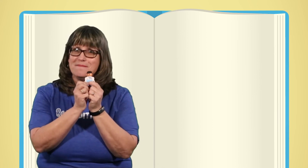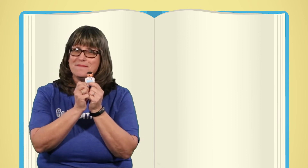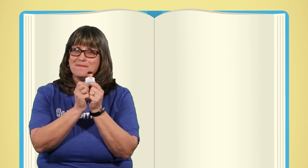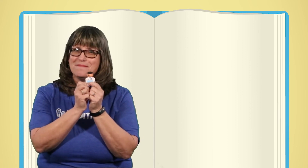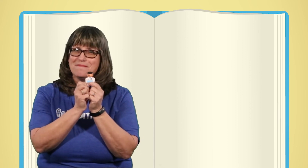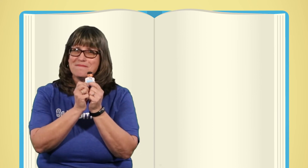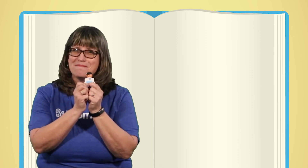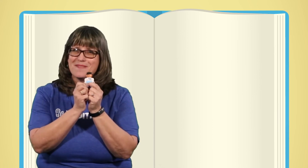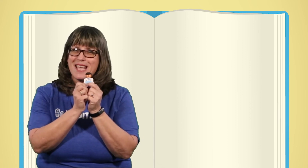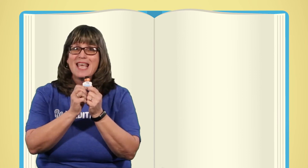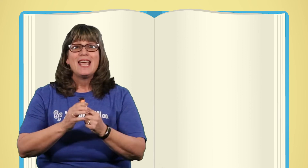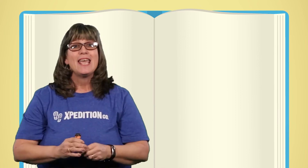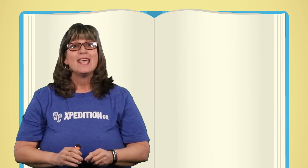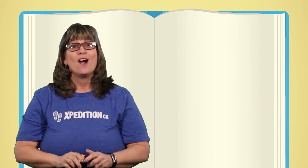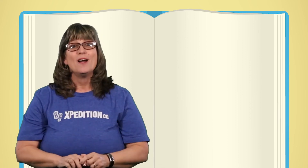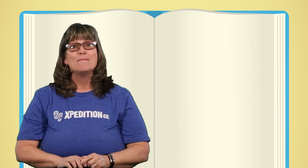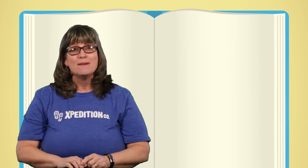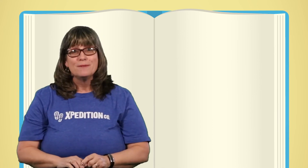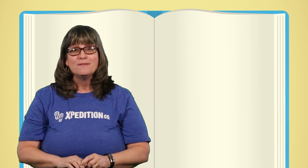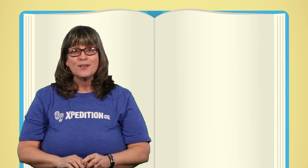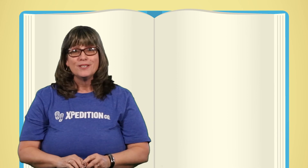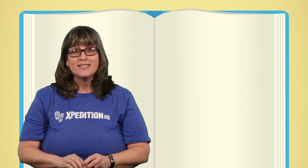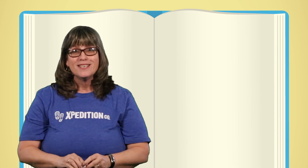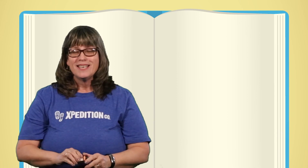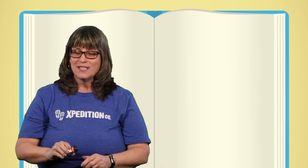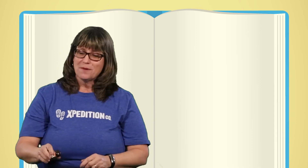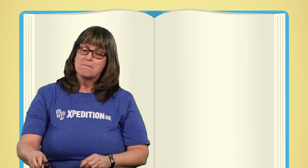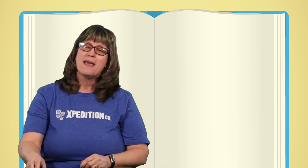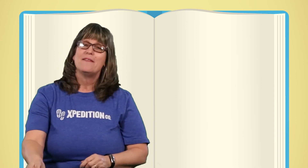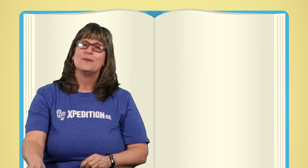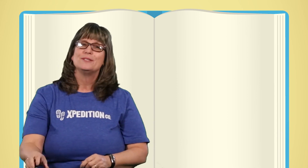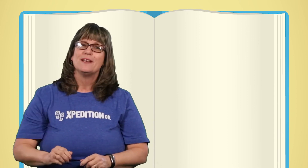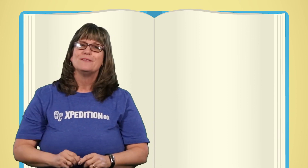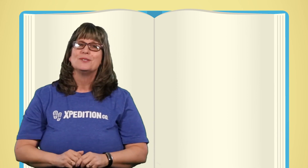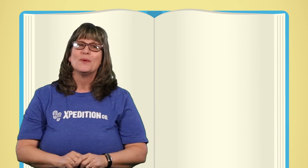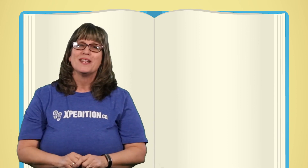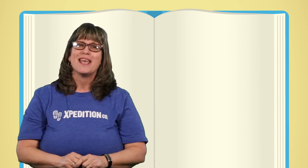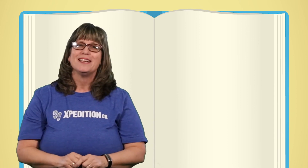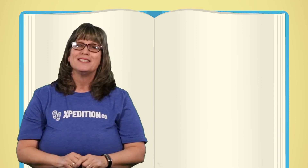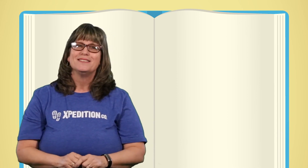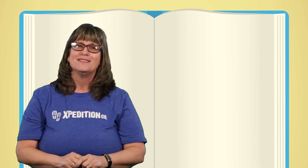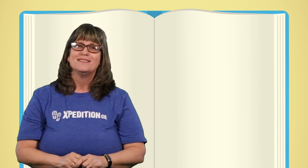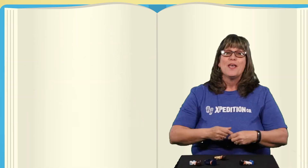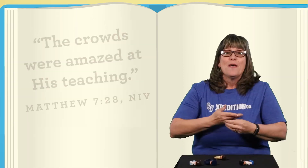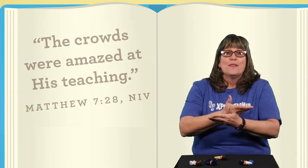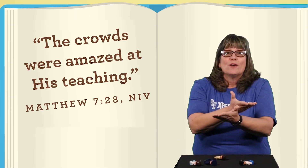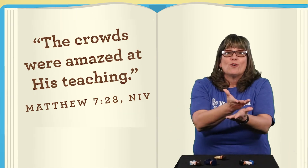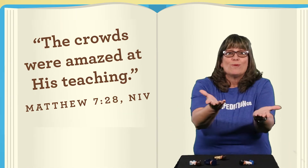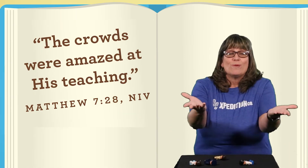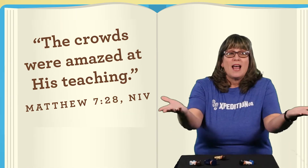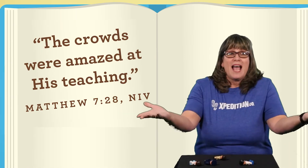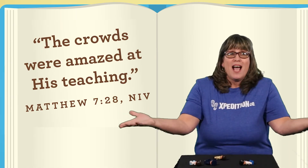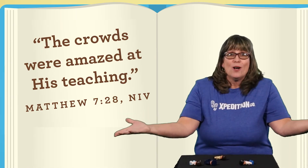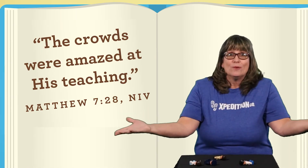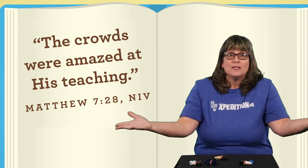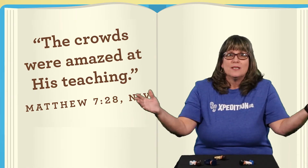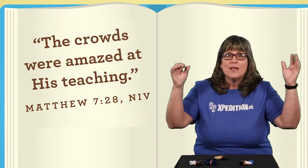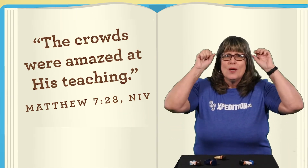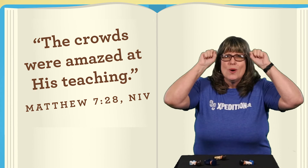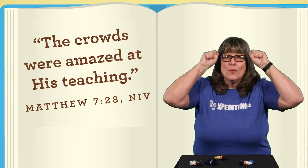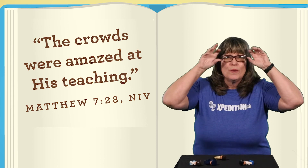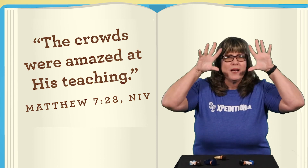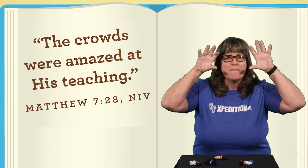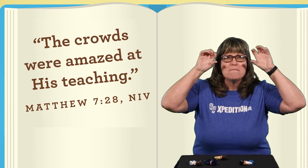did. Hey, our memory verse is from Matthew 7:28. The